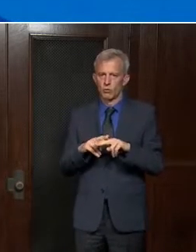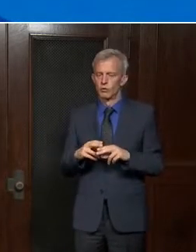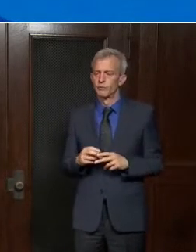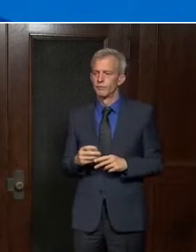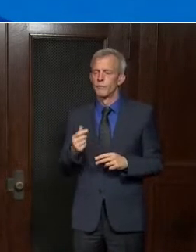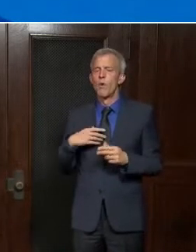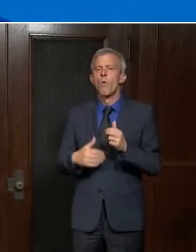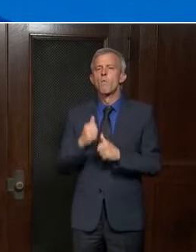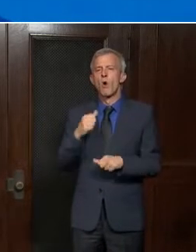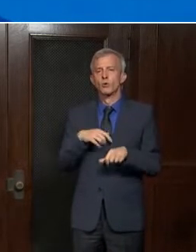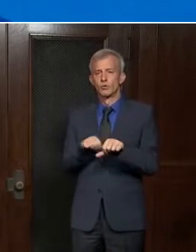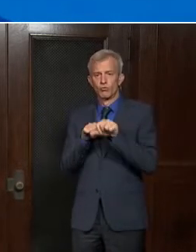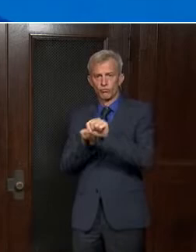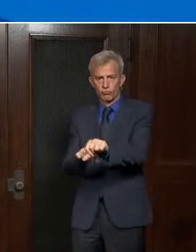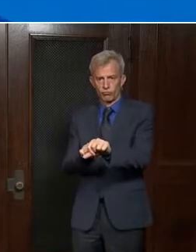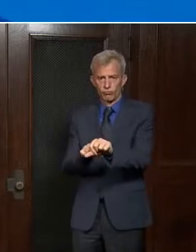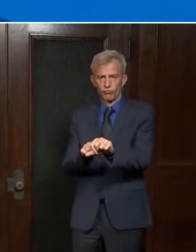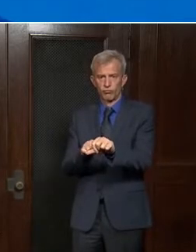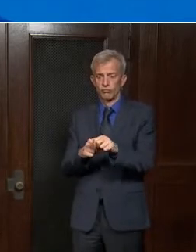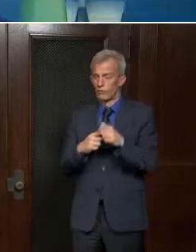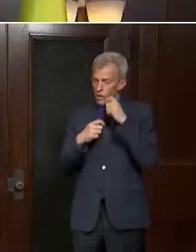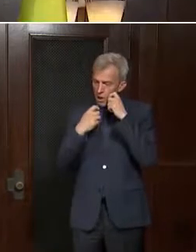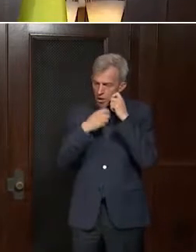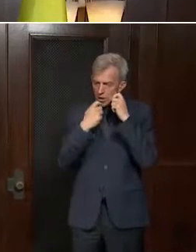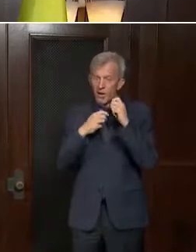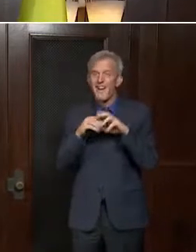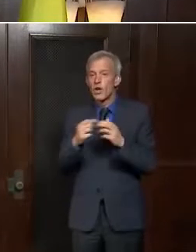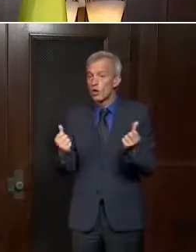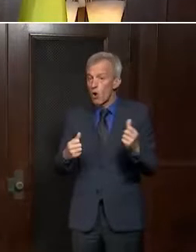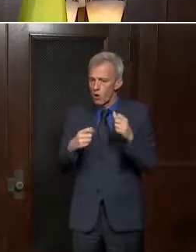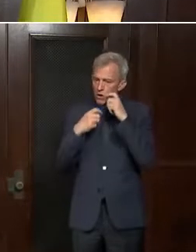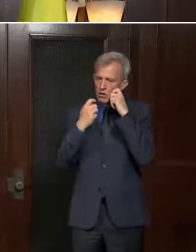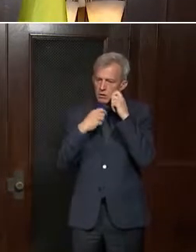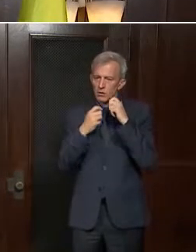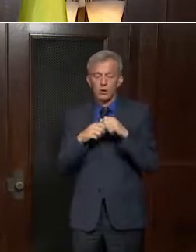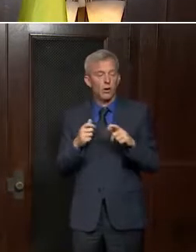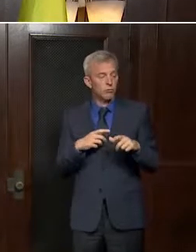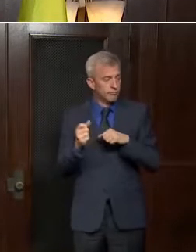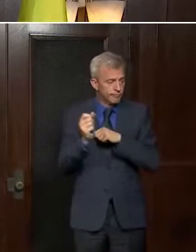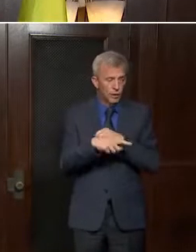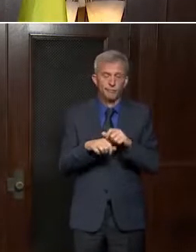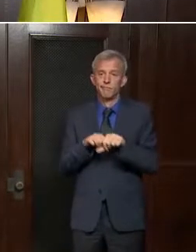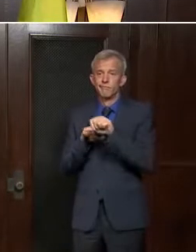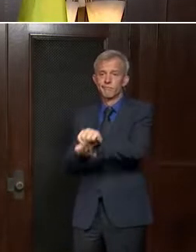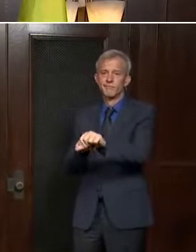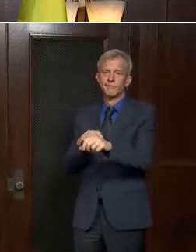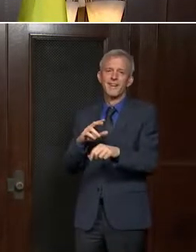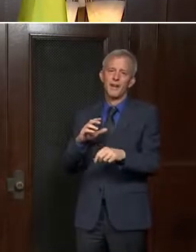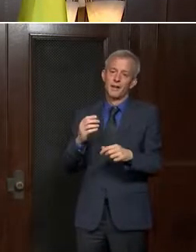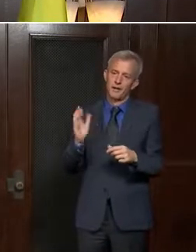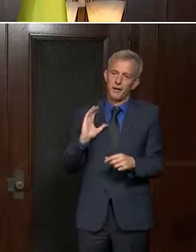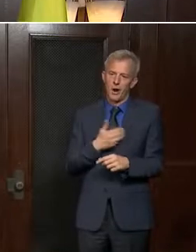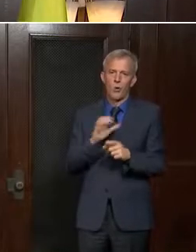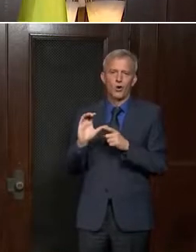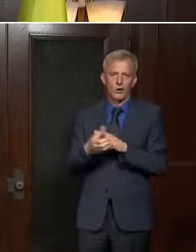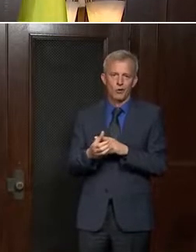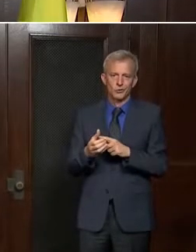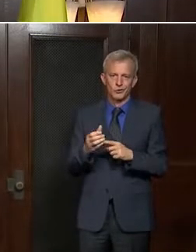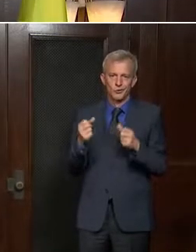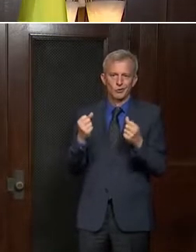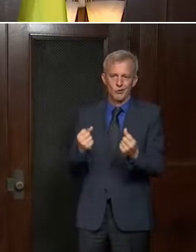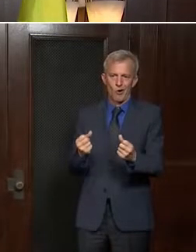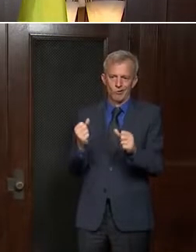done in the patient's car. This has been convenient and, of course, in a car-based culture, something that Angelinos love. But since many Angelinos